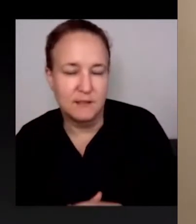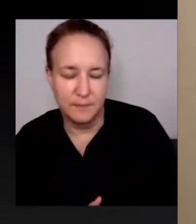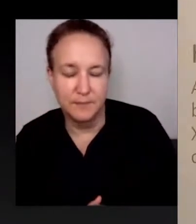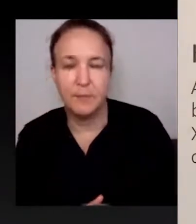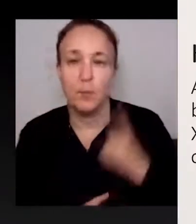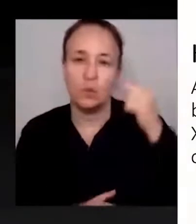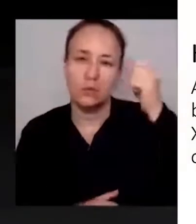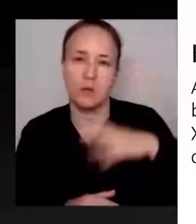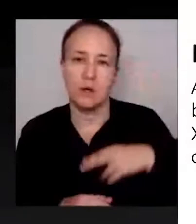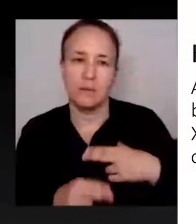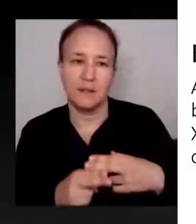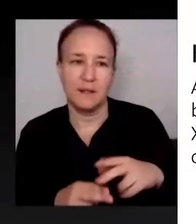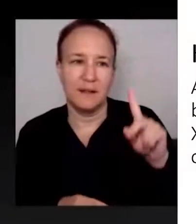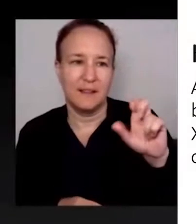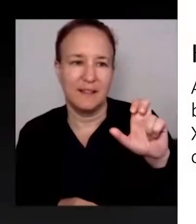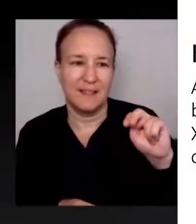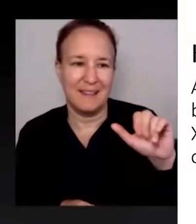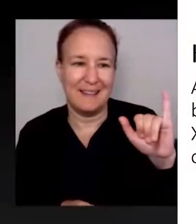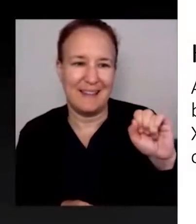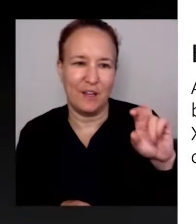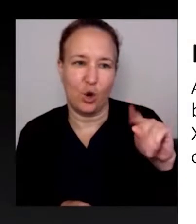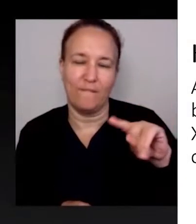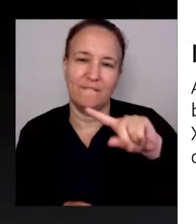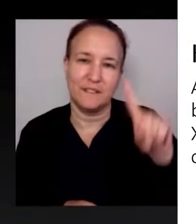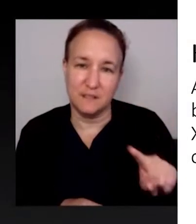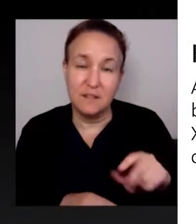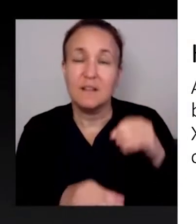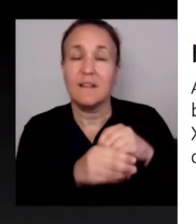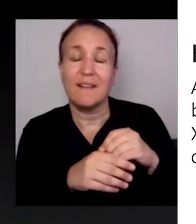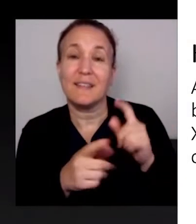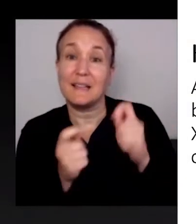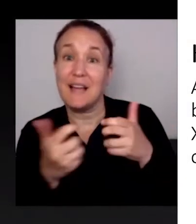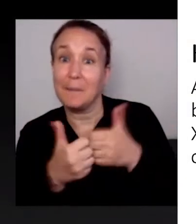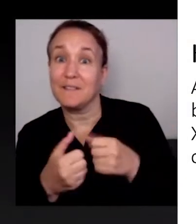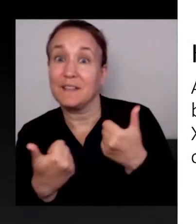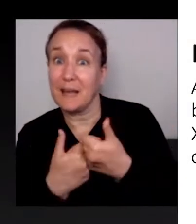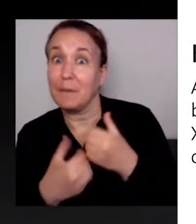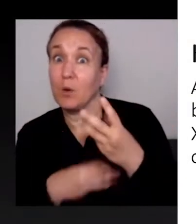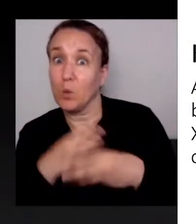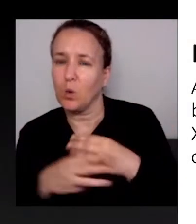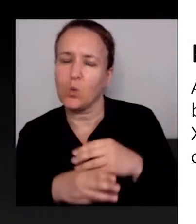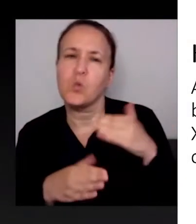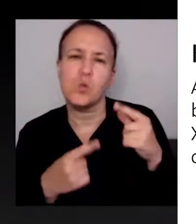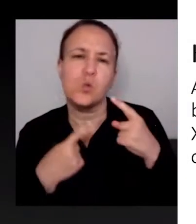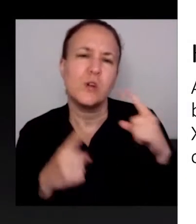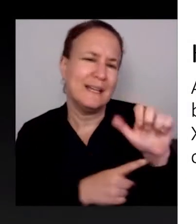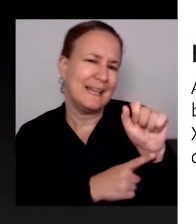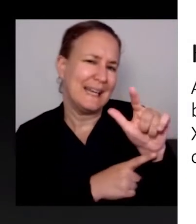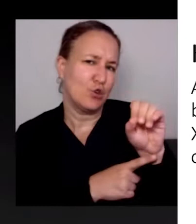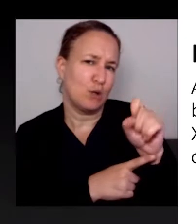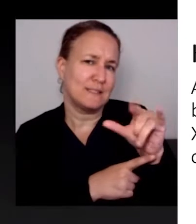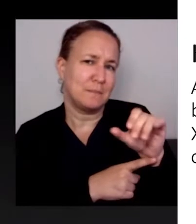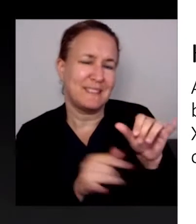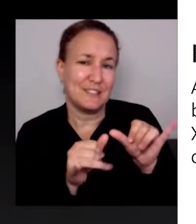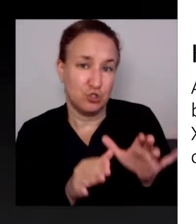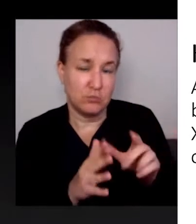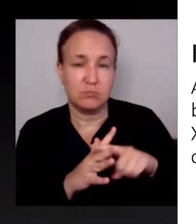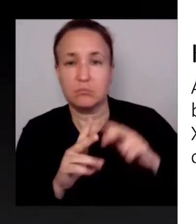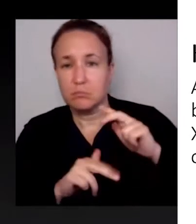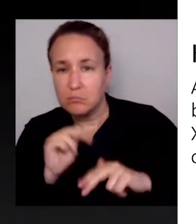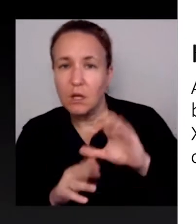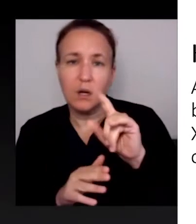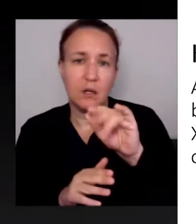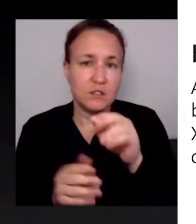Ken Yankovic is something of a legend in the adaptive gaming world. He was an aerospace engineer who started building custom controllers for gamers